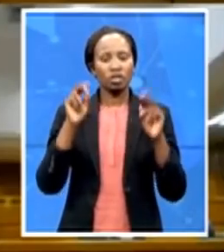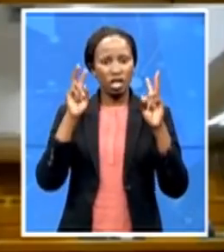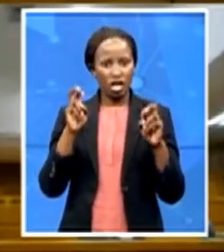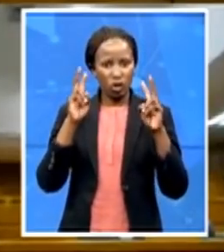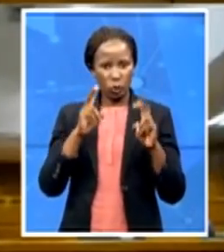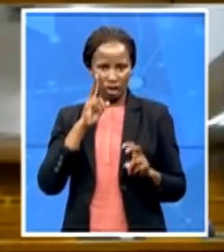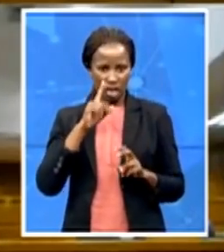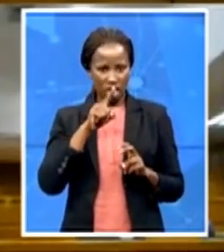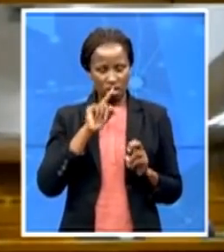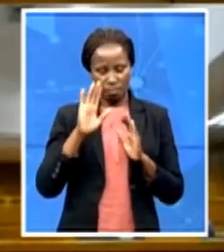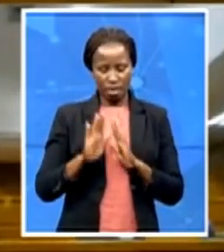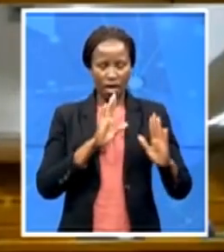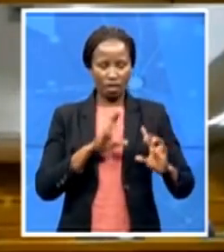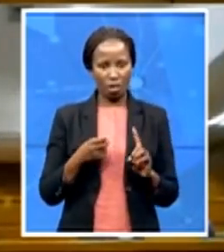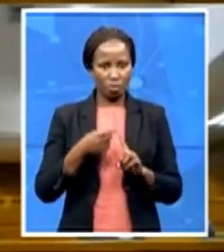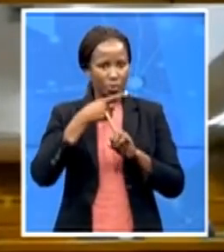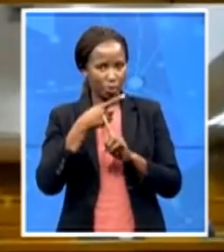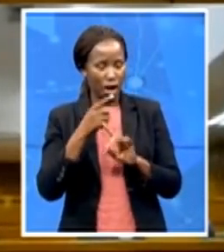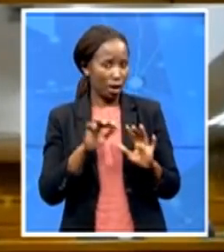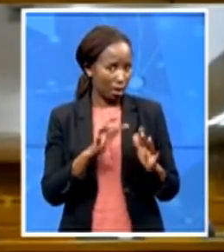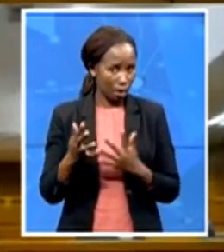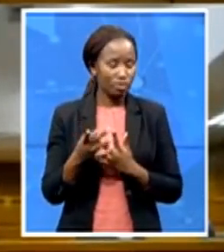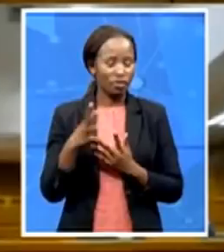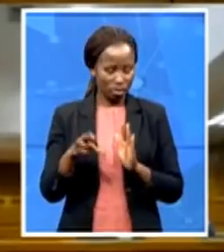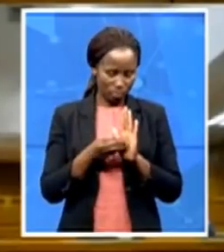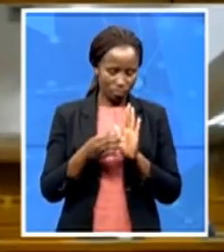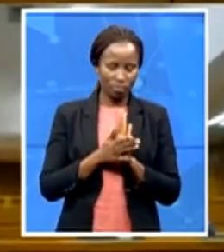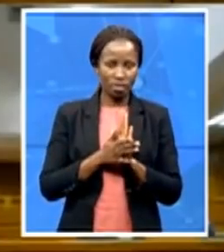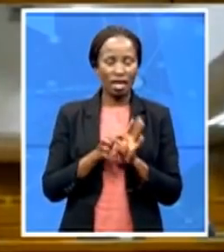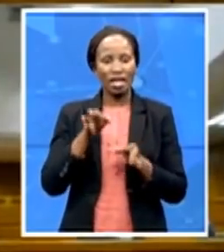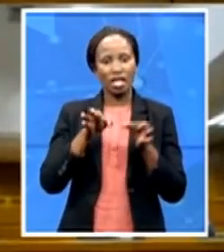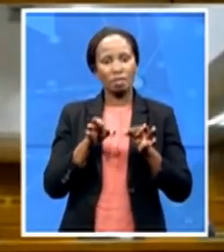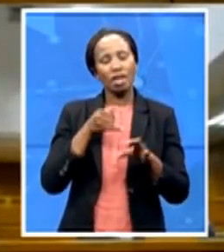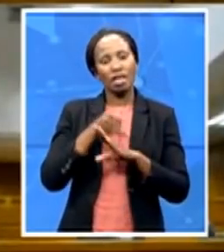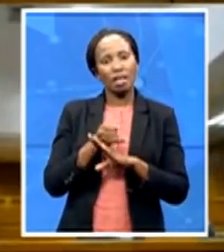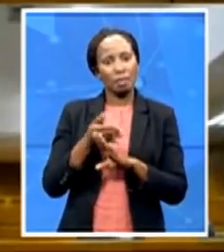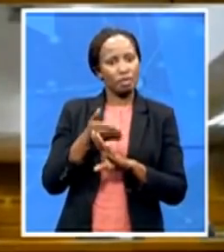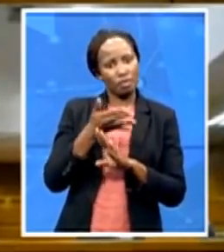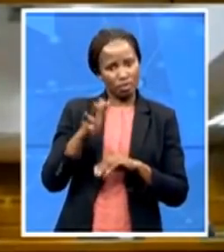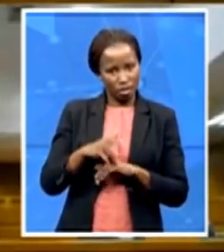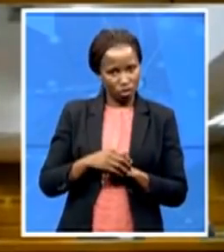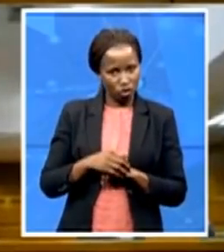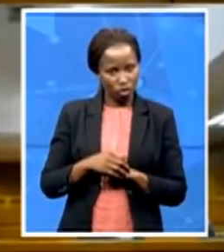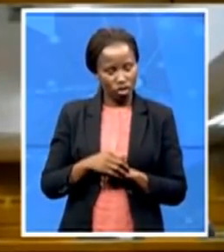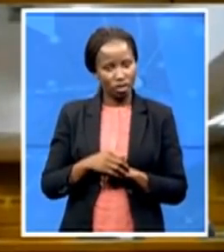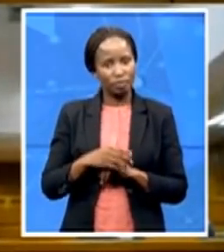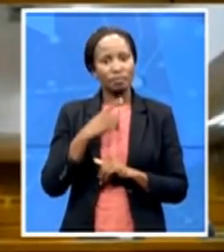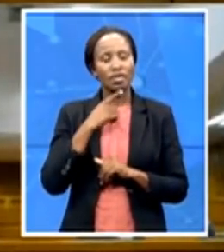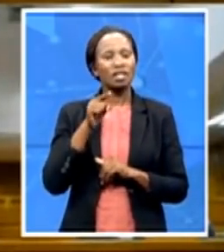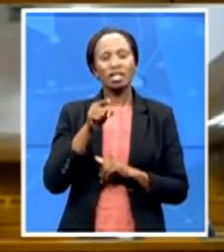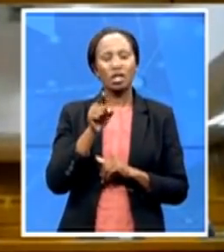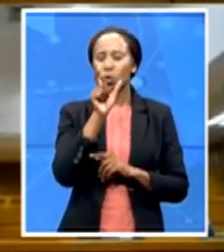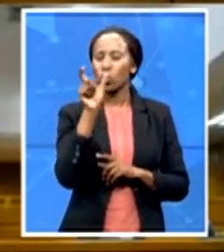as explained earlier, they impose higher thresholds for impeachment than the ordinary meaning of those words would otherwise impose, and that's in the case